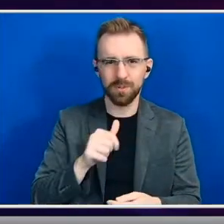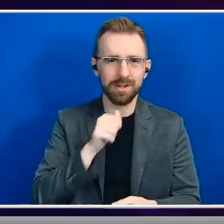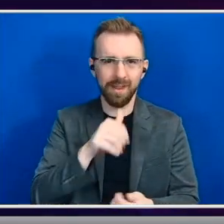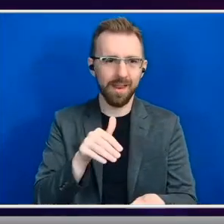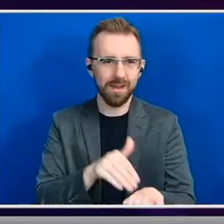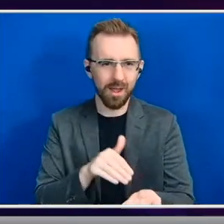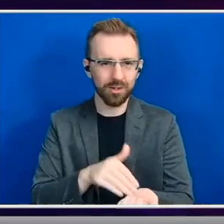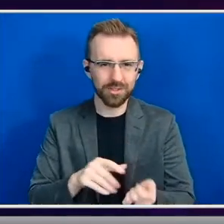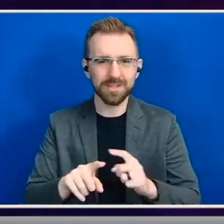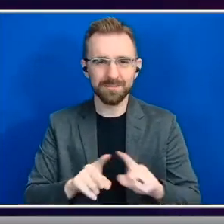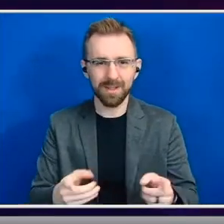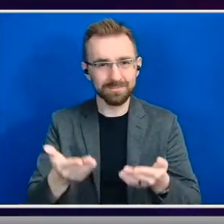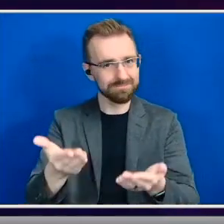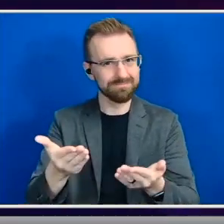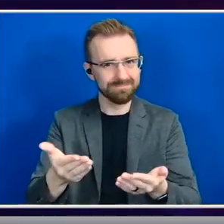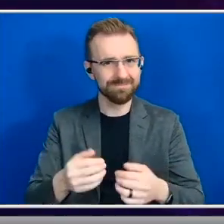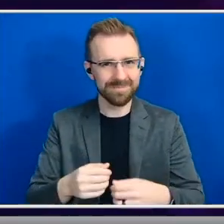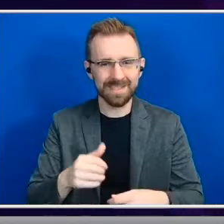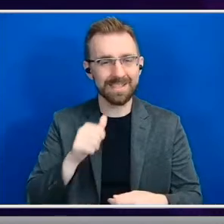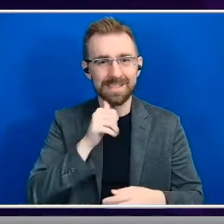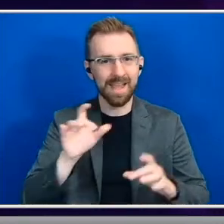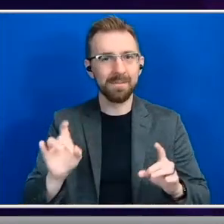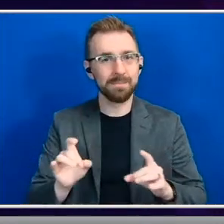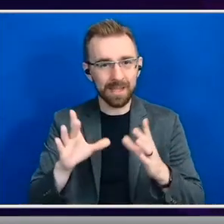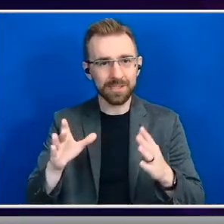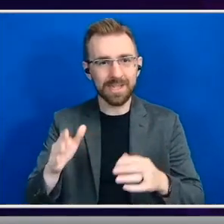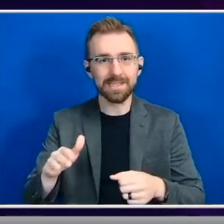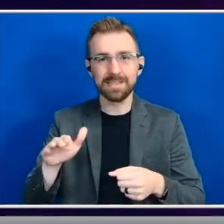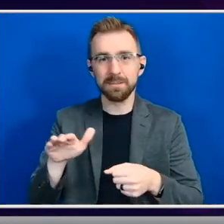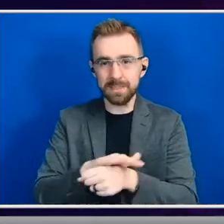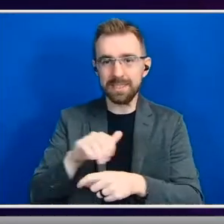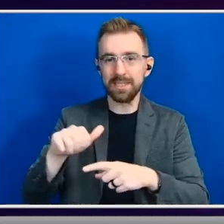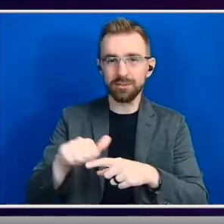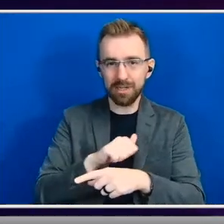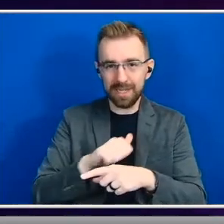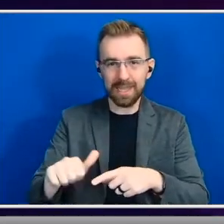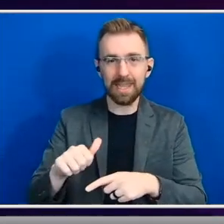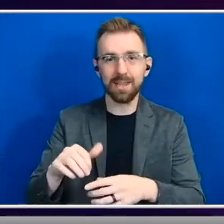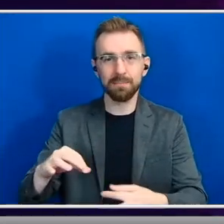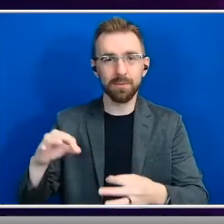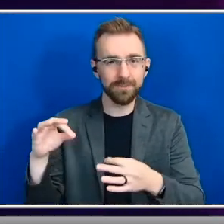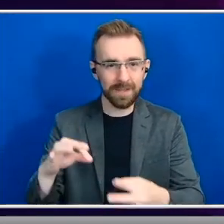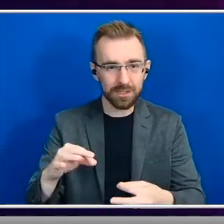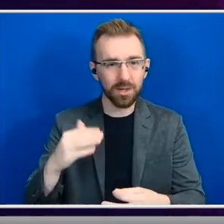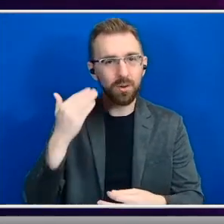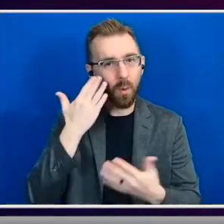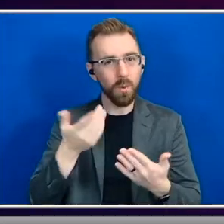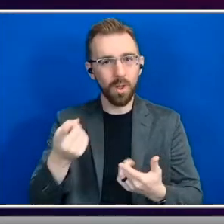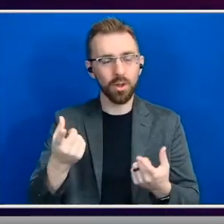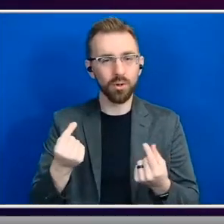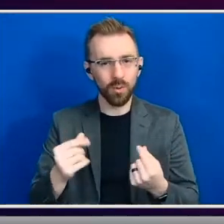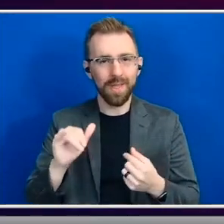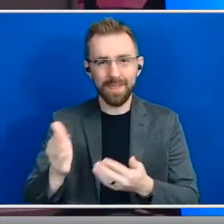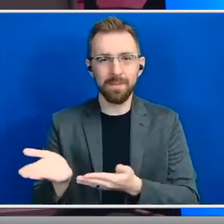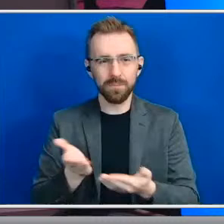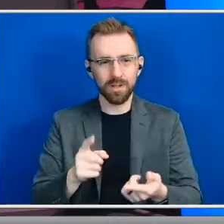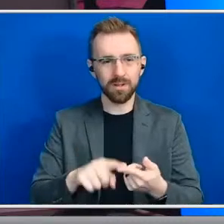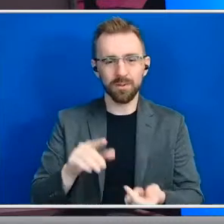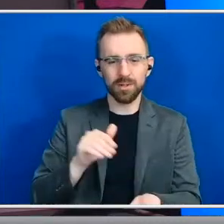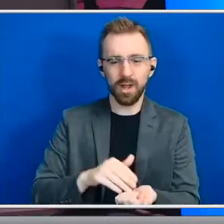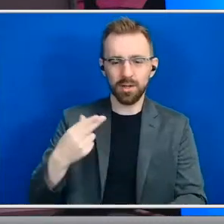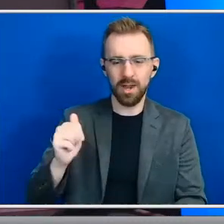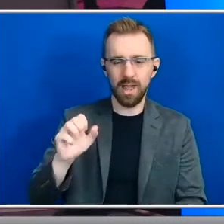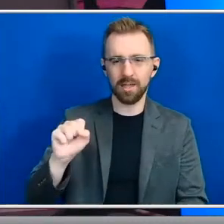are. It's not magic. It's complete. It's training and perfection and knowing what you're doing. And that brings us to Dr. Hessel, because that's